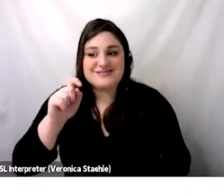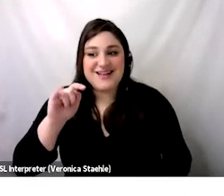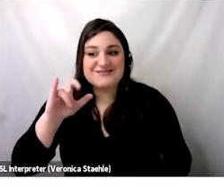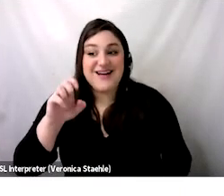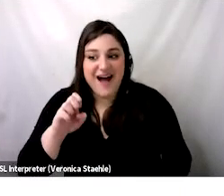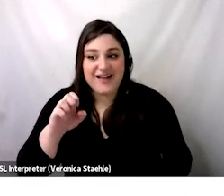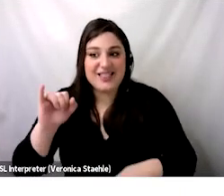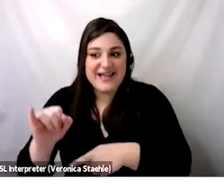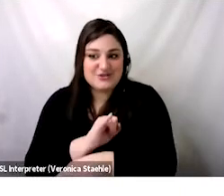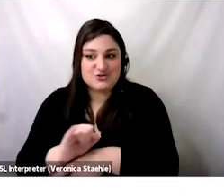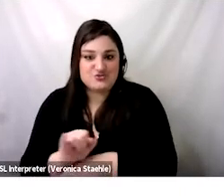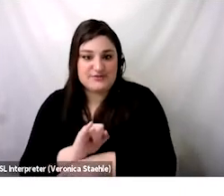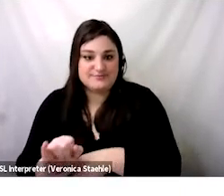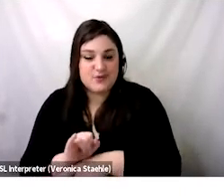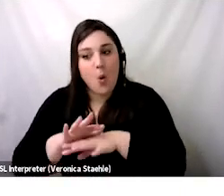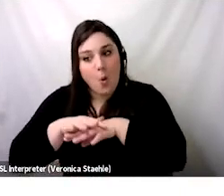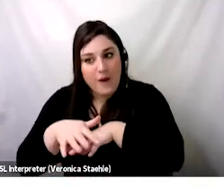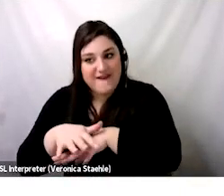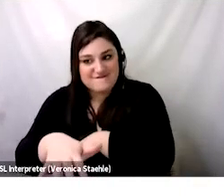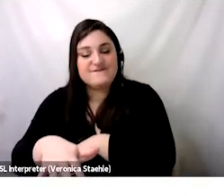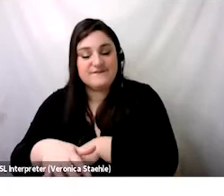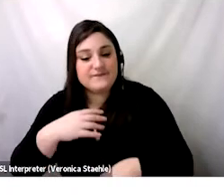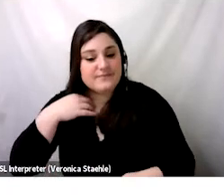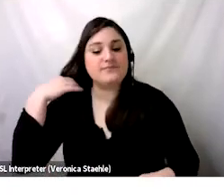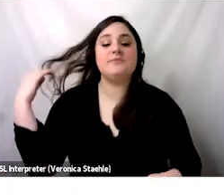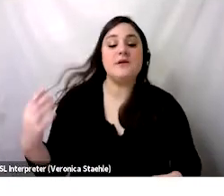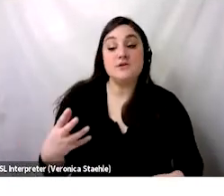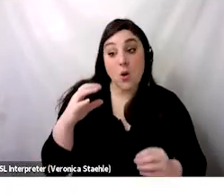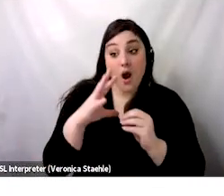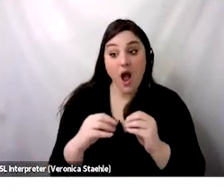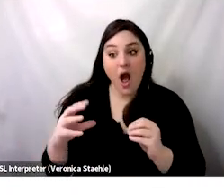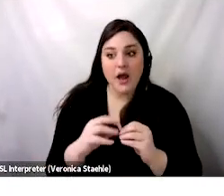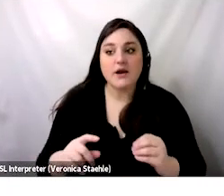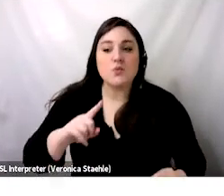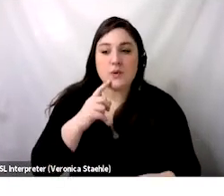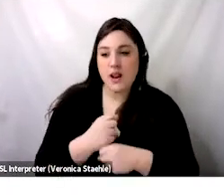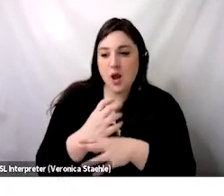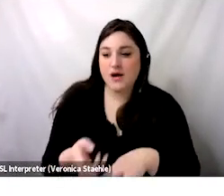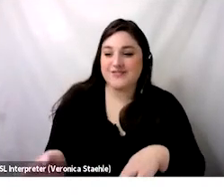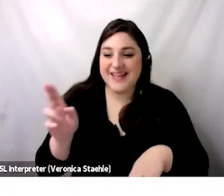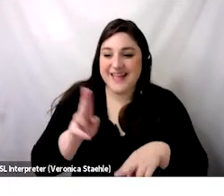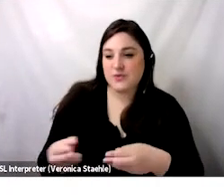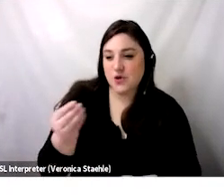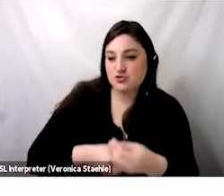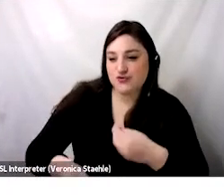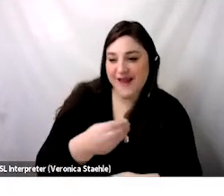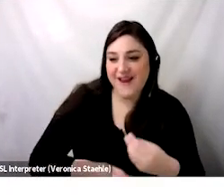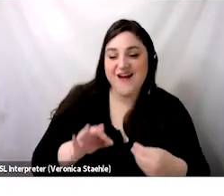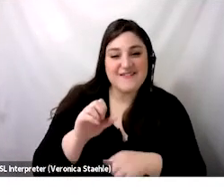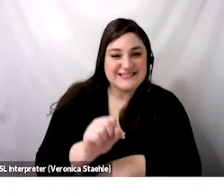it was cotton that would increase the trading of slaves, not